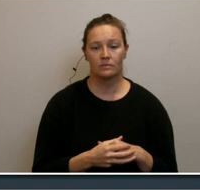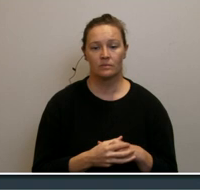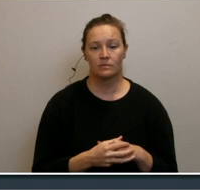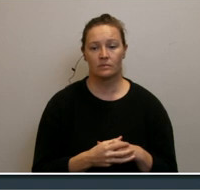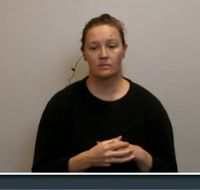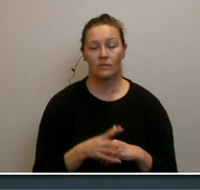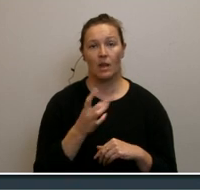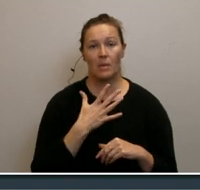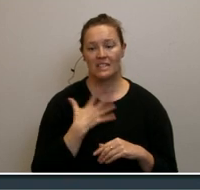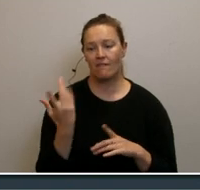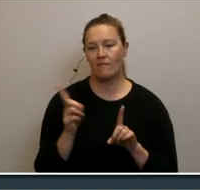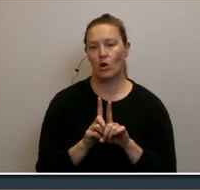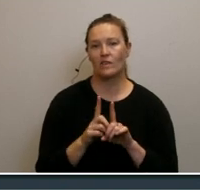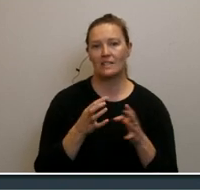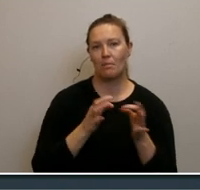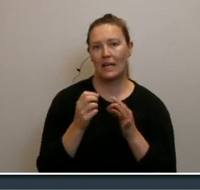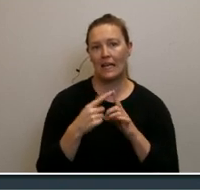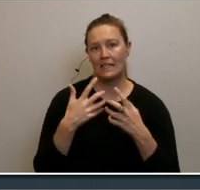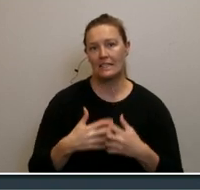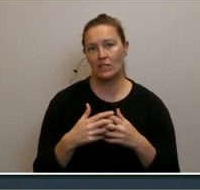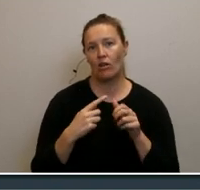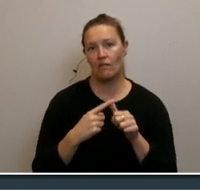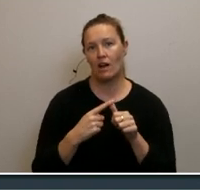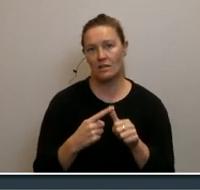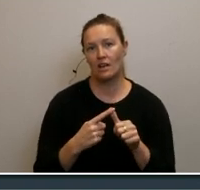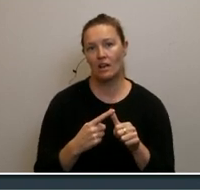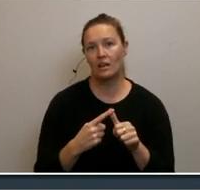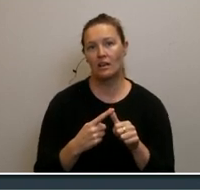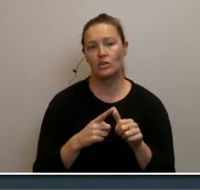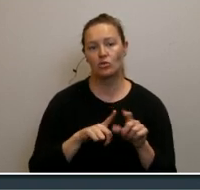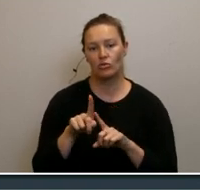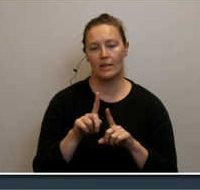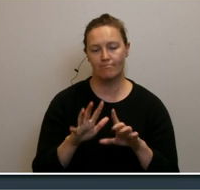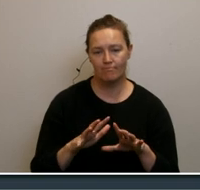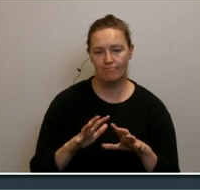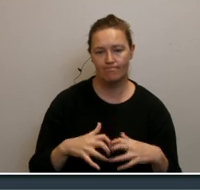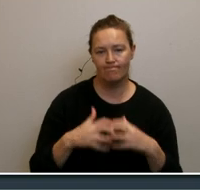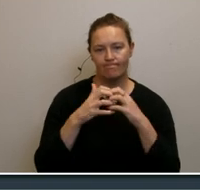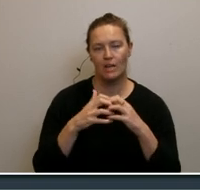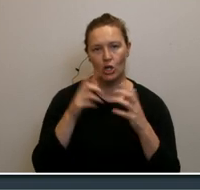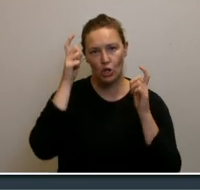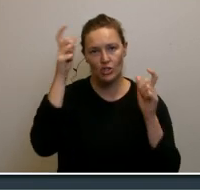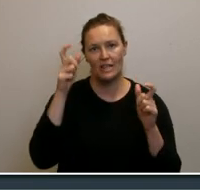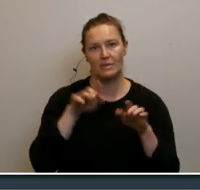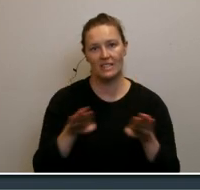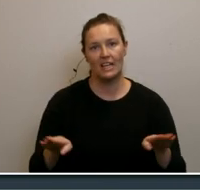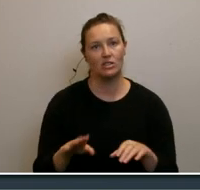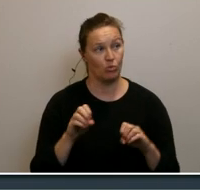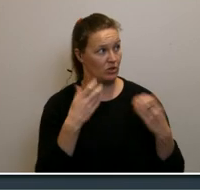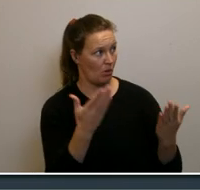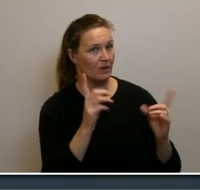as a planning technical advisor just to sort of work this up to a concept stage which we're delivering today.